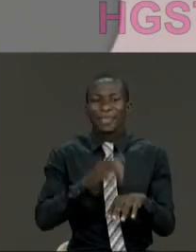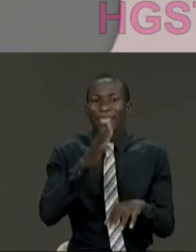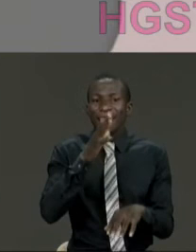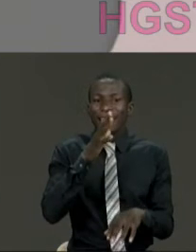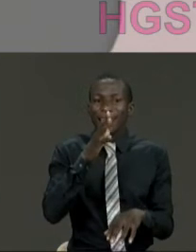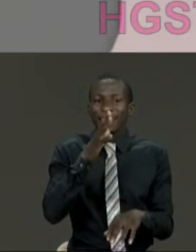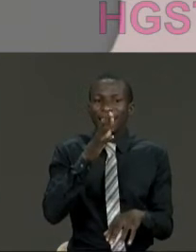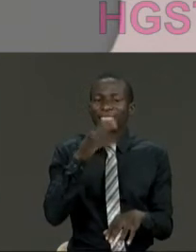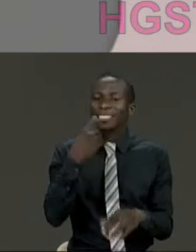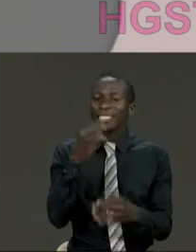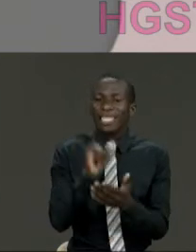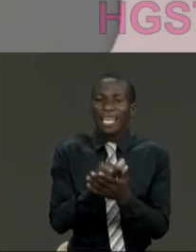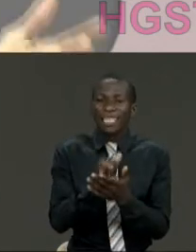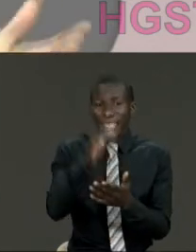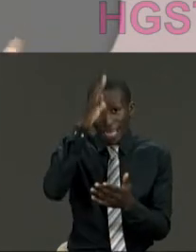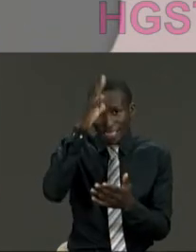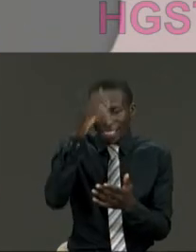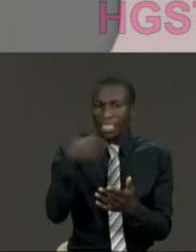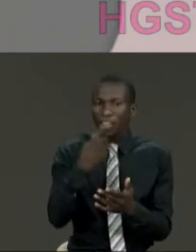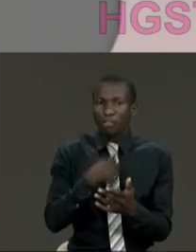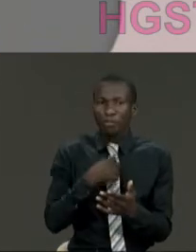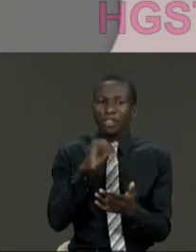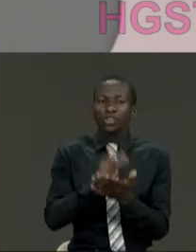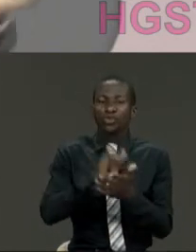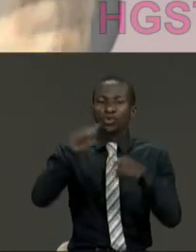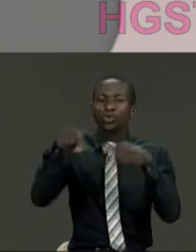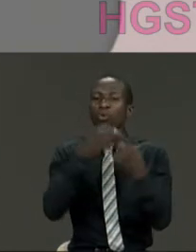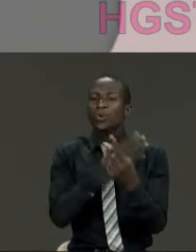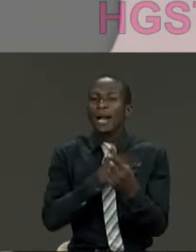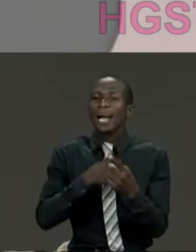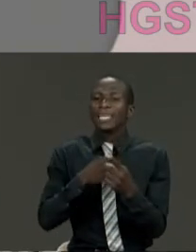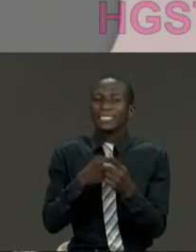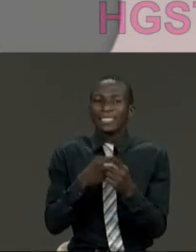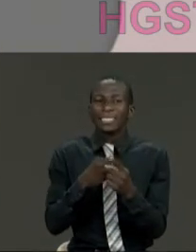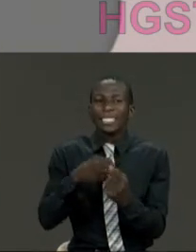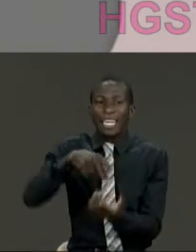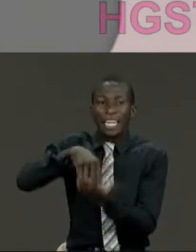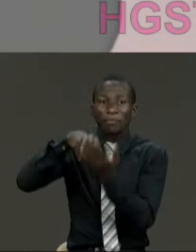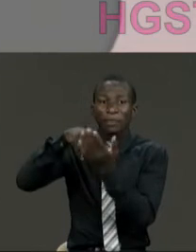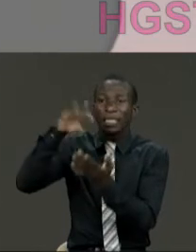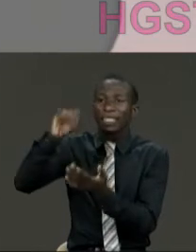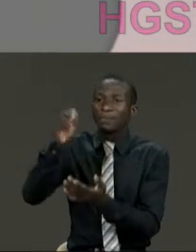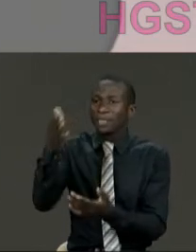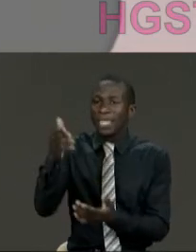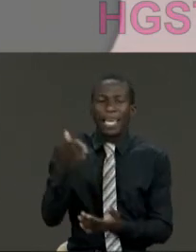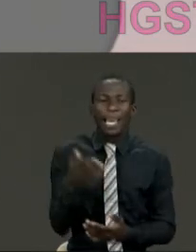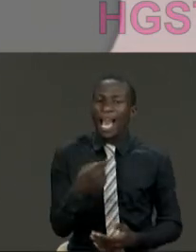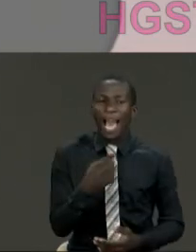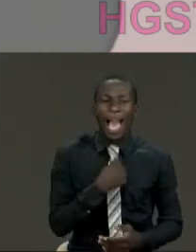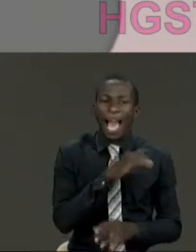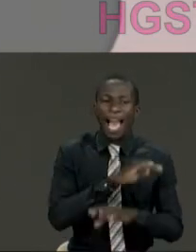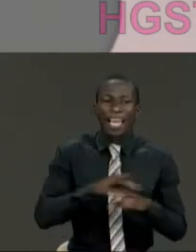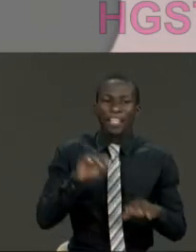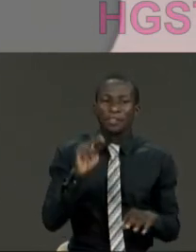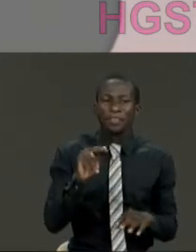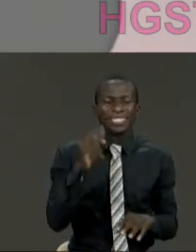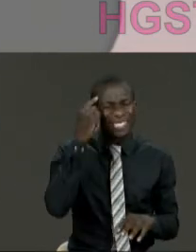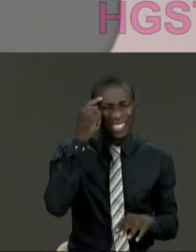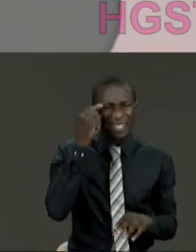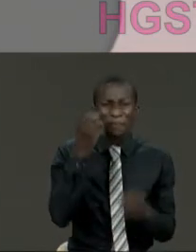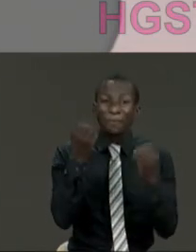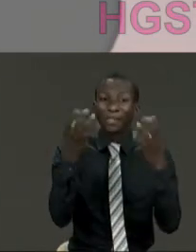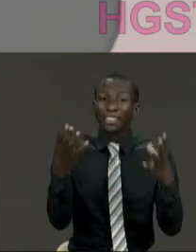represent him anywhere. I don't think of a multitude. I'm going to pilot my way to the frontage. No. As